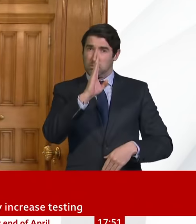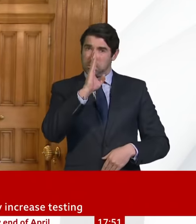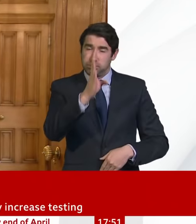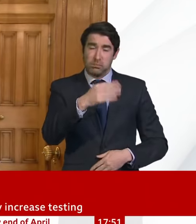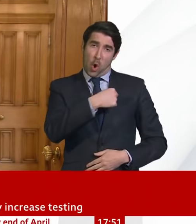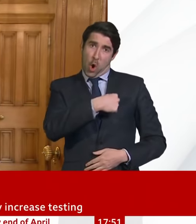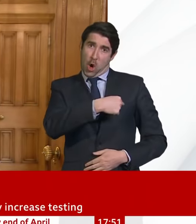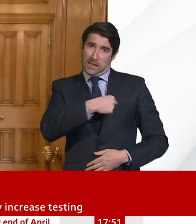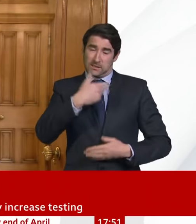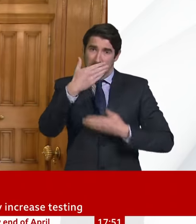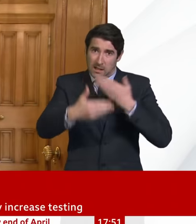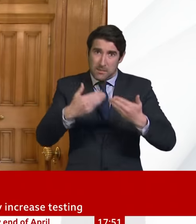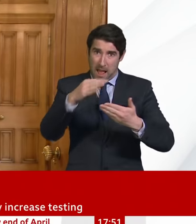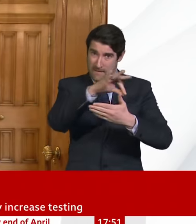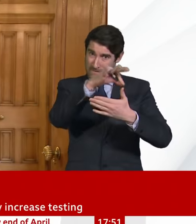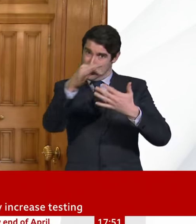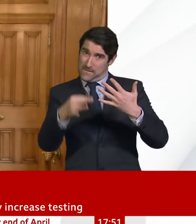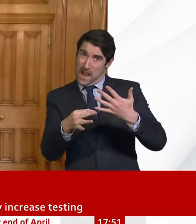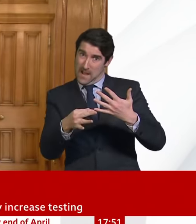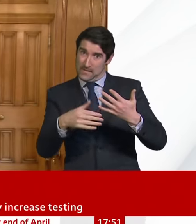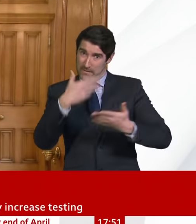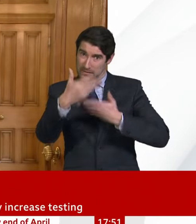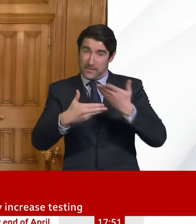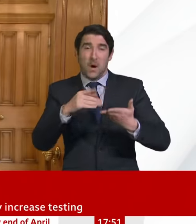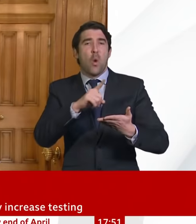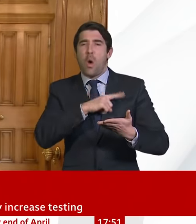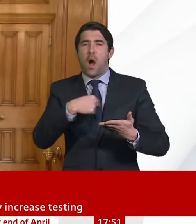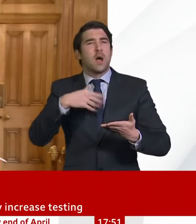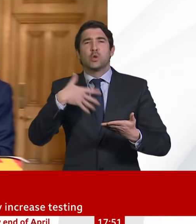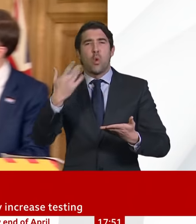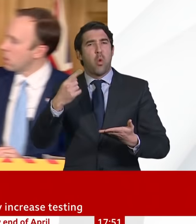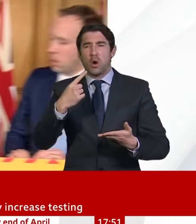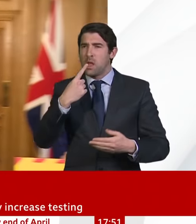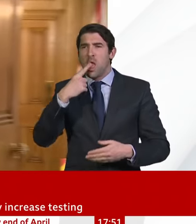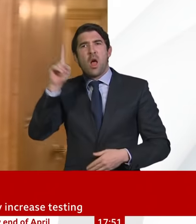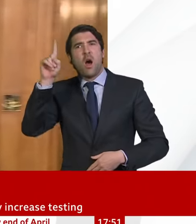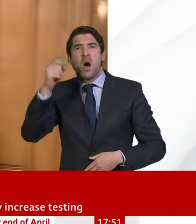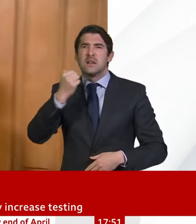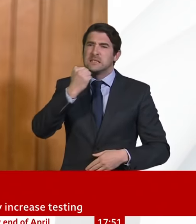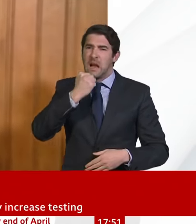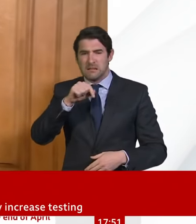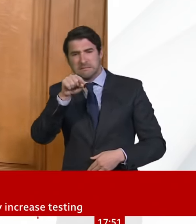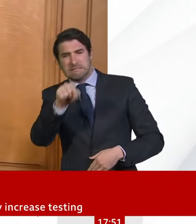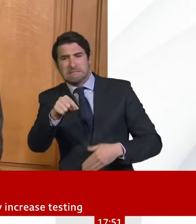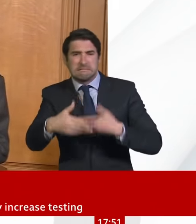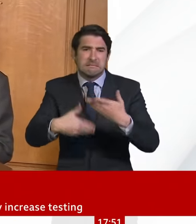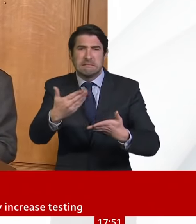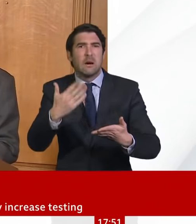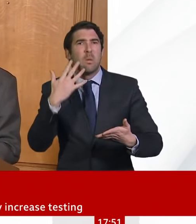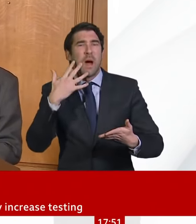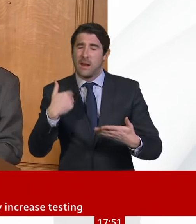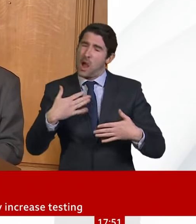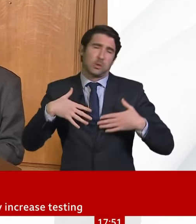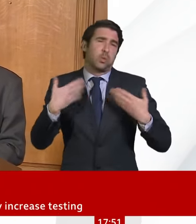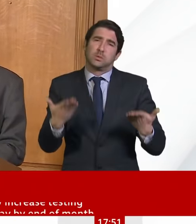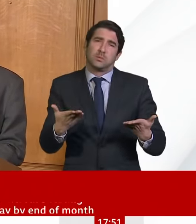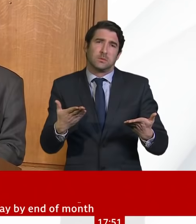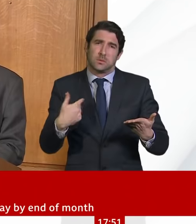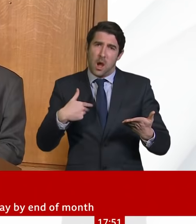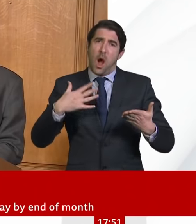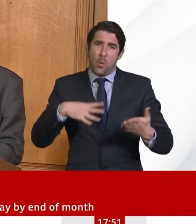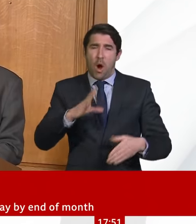that we're facing, which we're trying to overcome in testing. Laura, it's probably also important to emphasise from the NHS perspective the staff